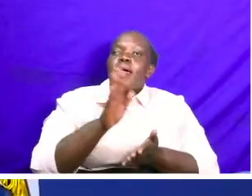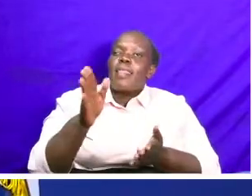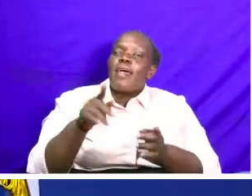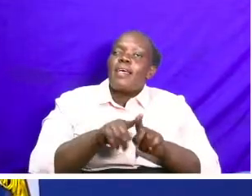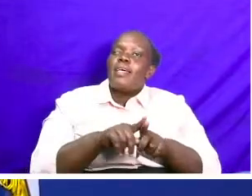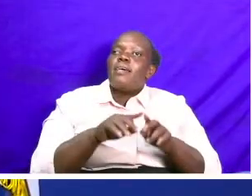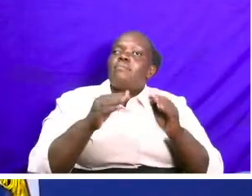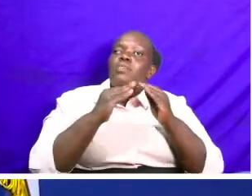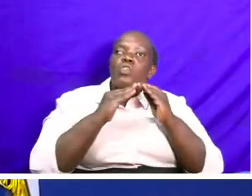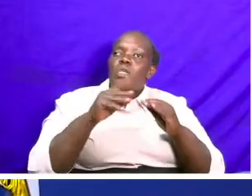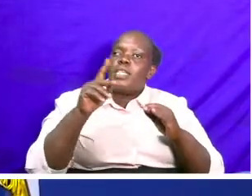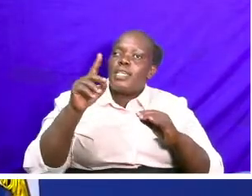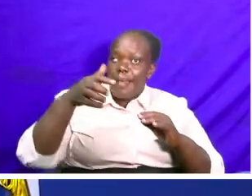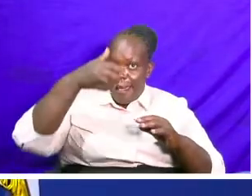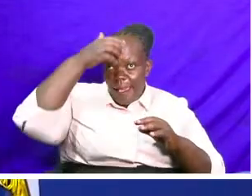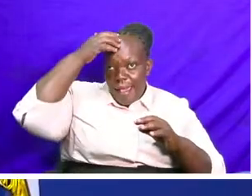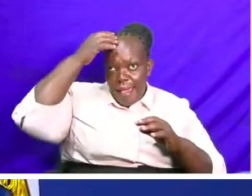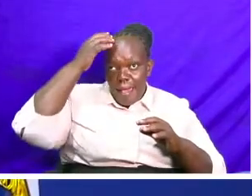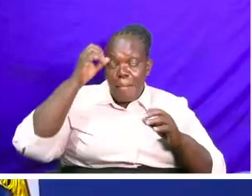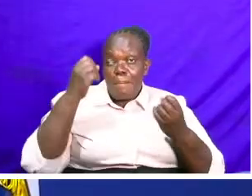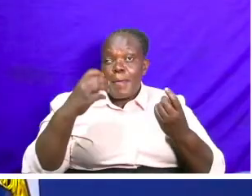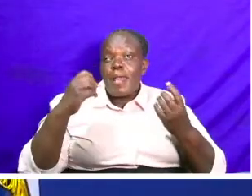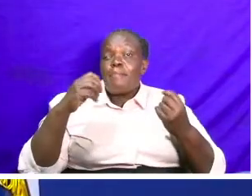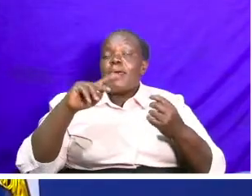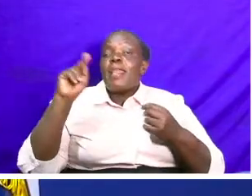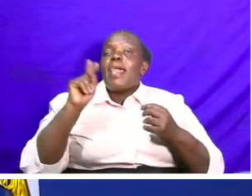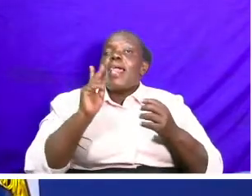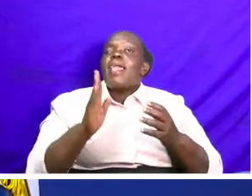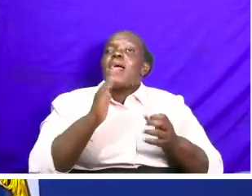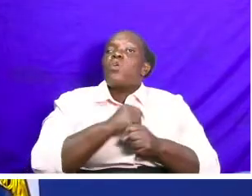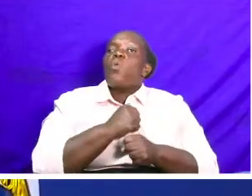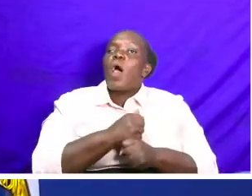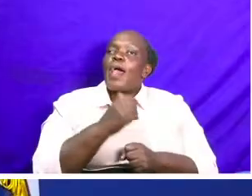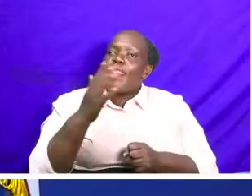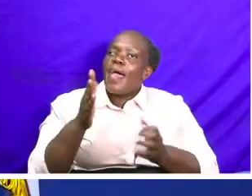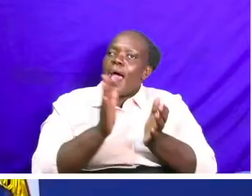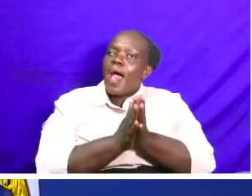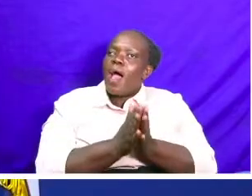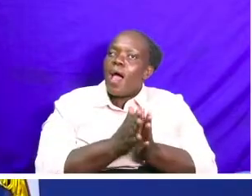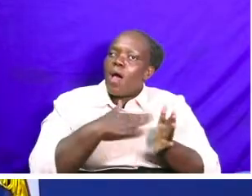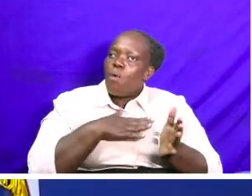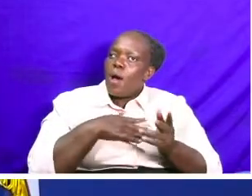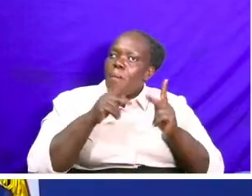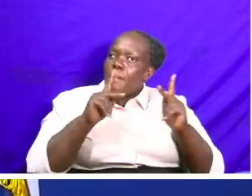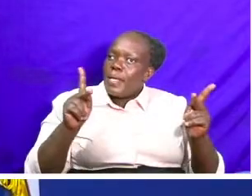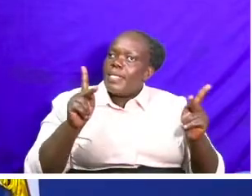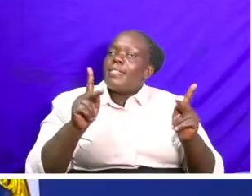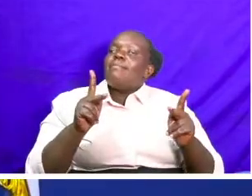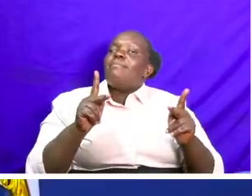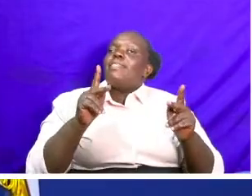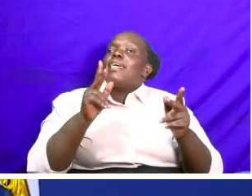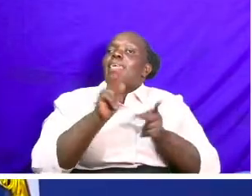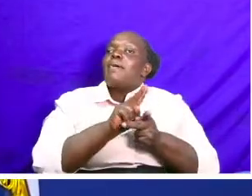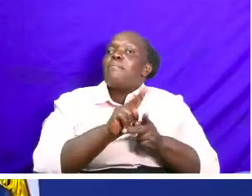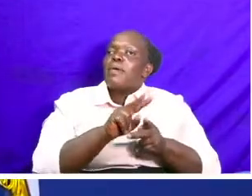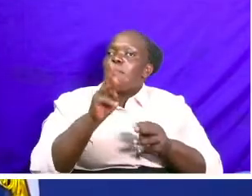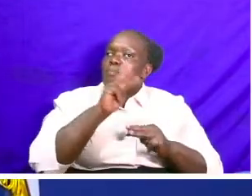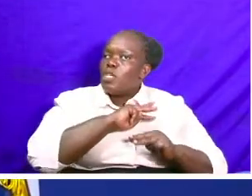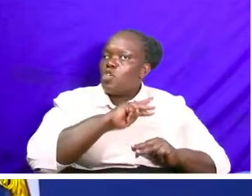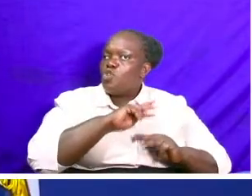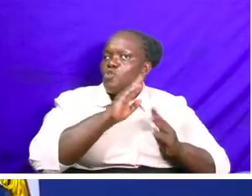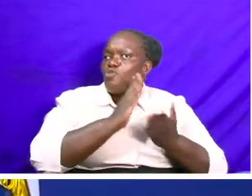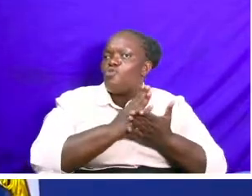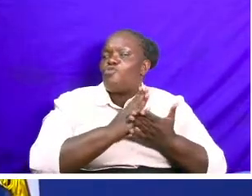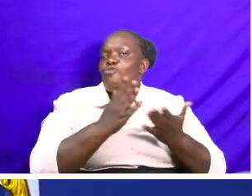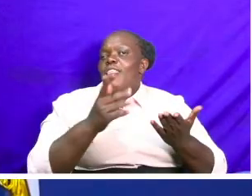Equity, KCB, many Kenyans who are doing work there. Our peacekeeping missions are there. So this issue has been blown out